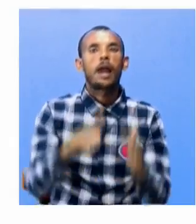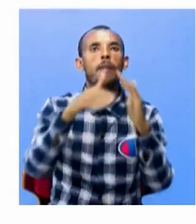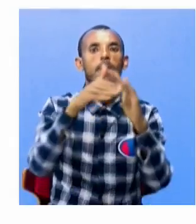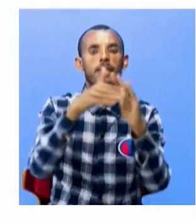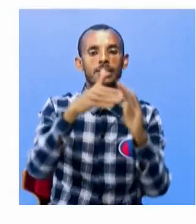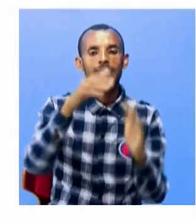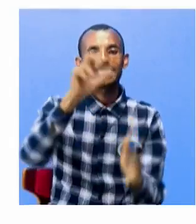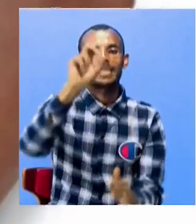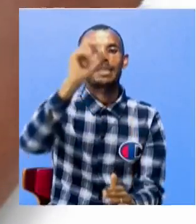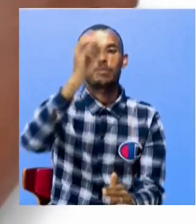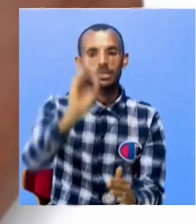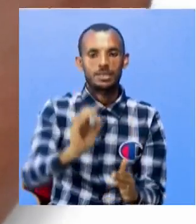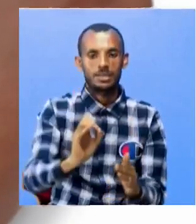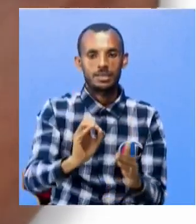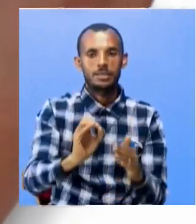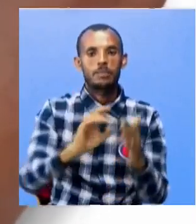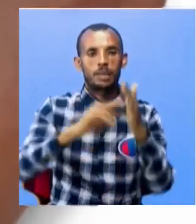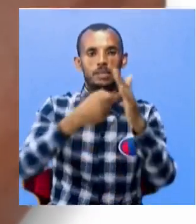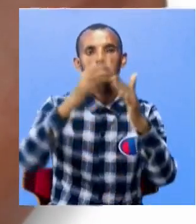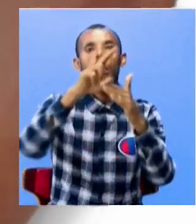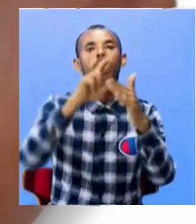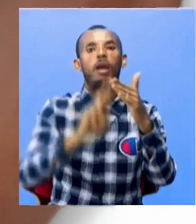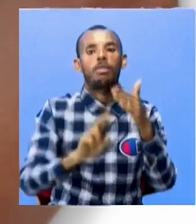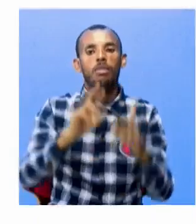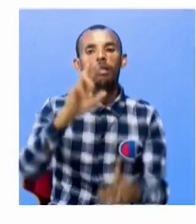represents rate,